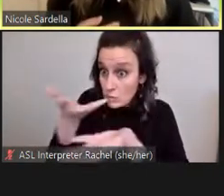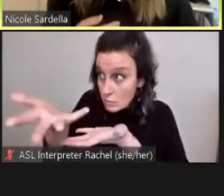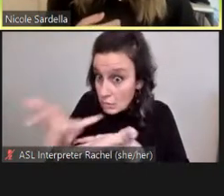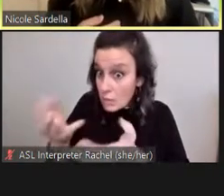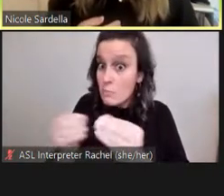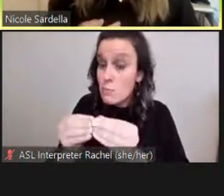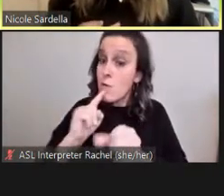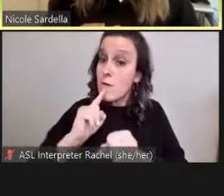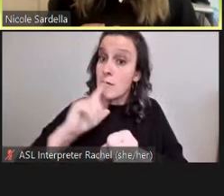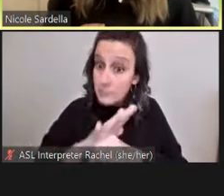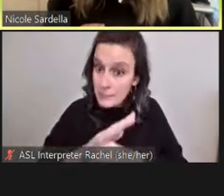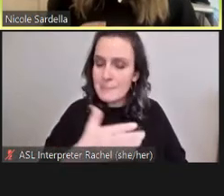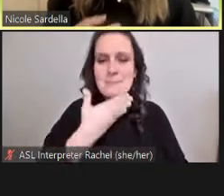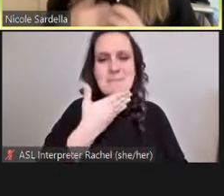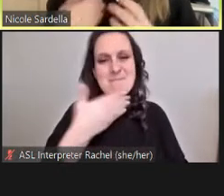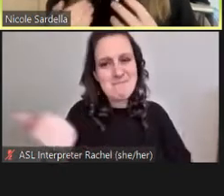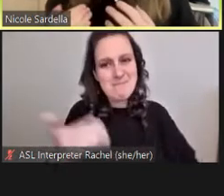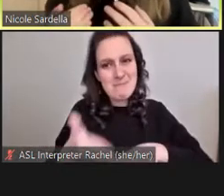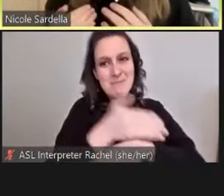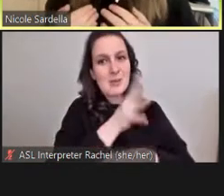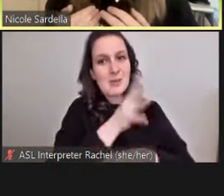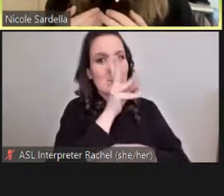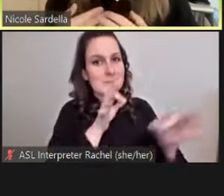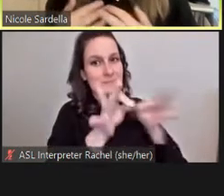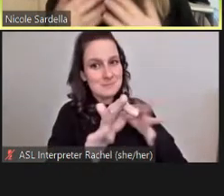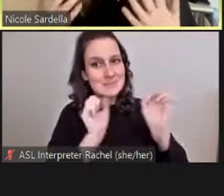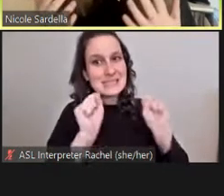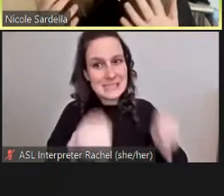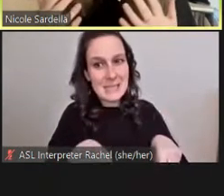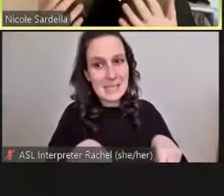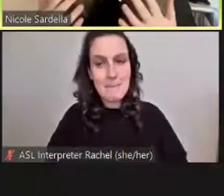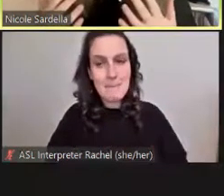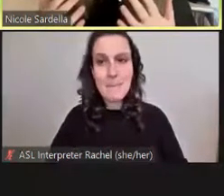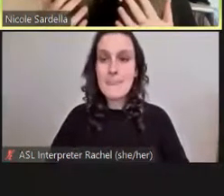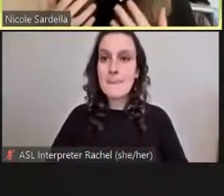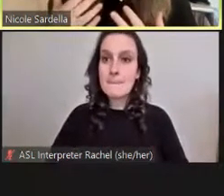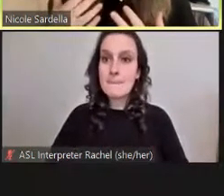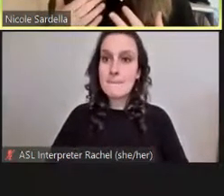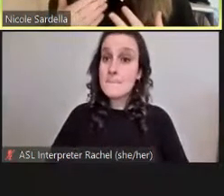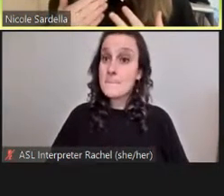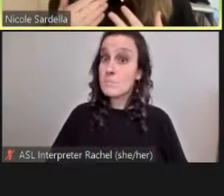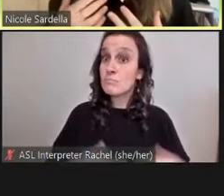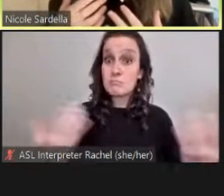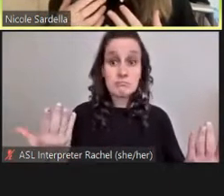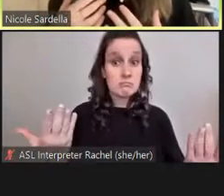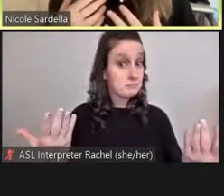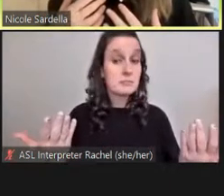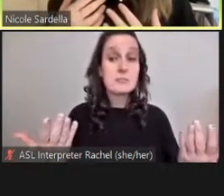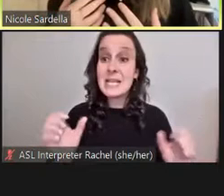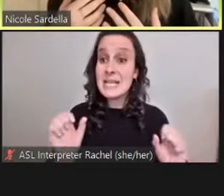commitment, the better that audio description works, even in terms of